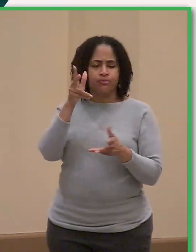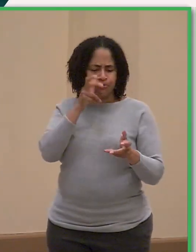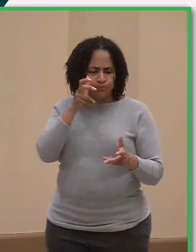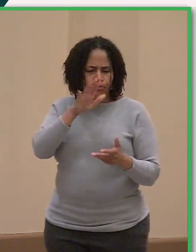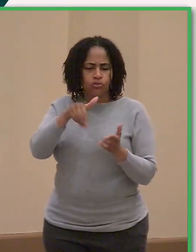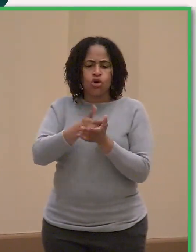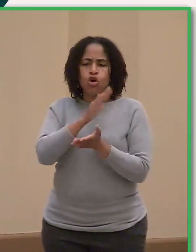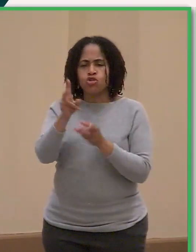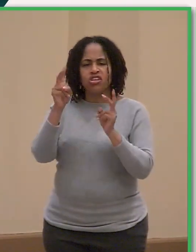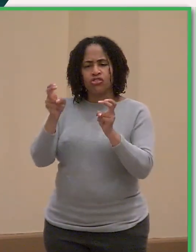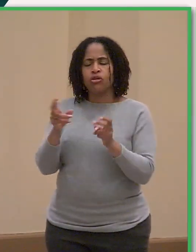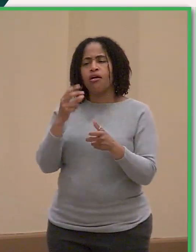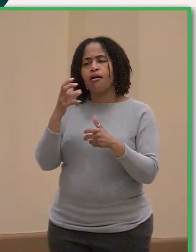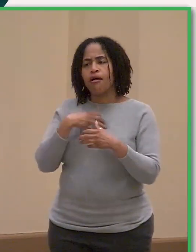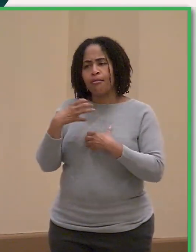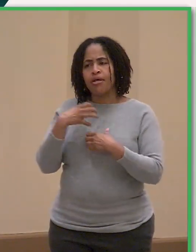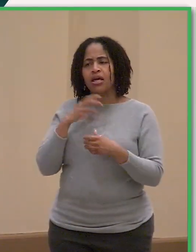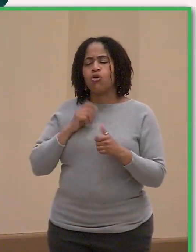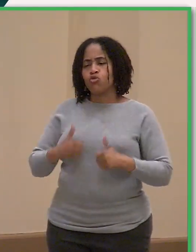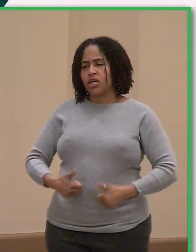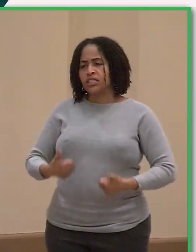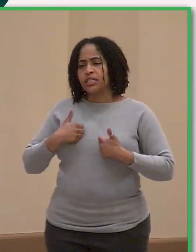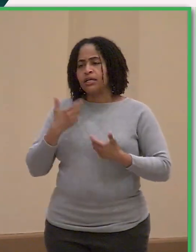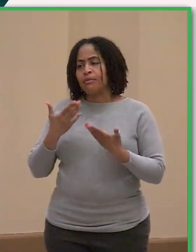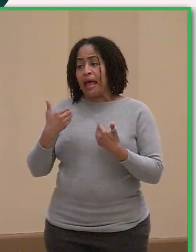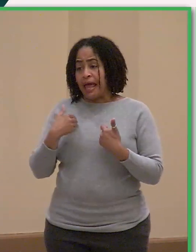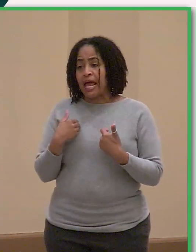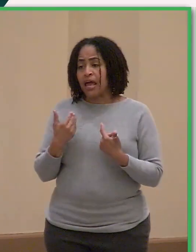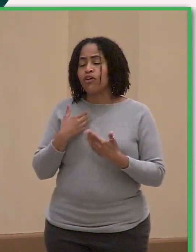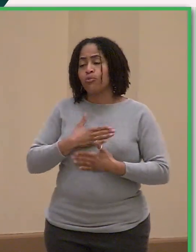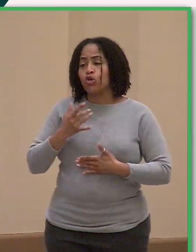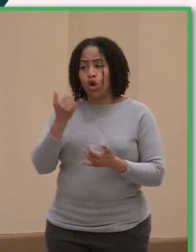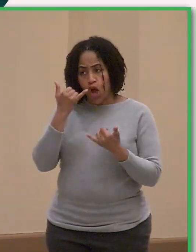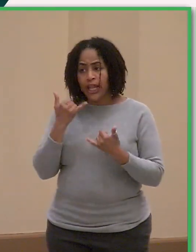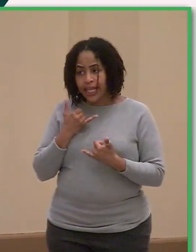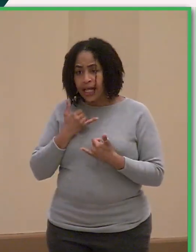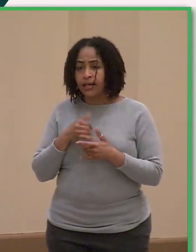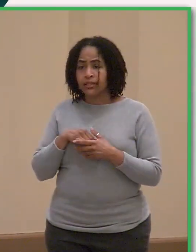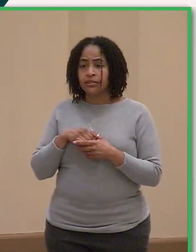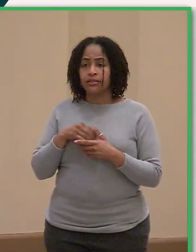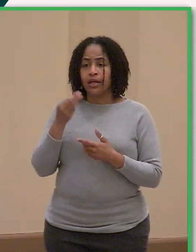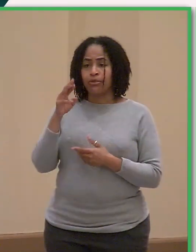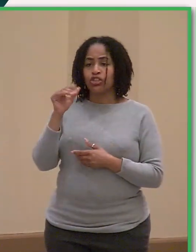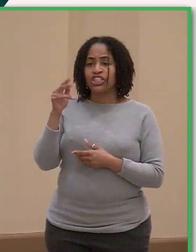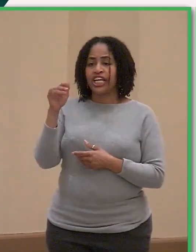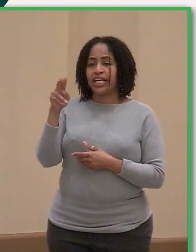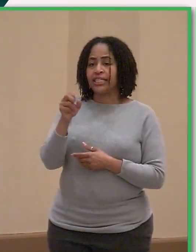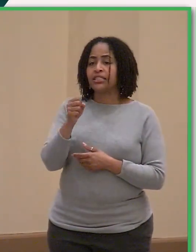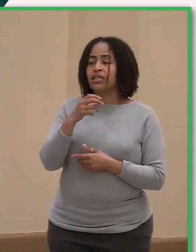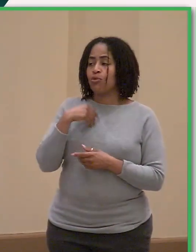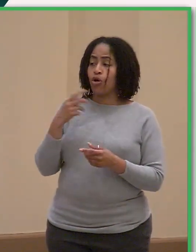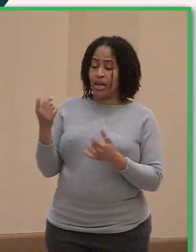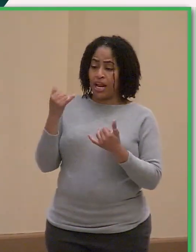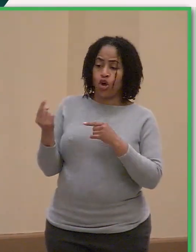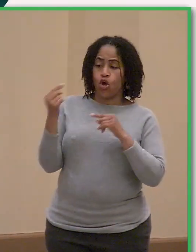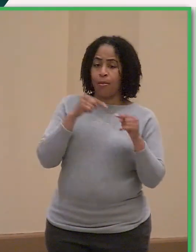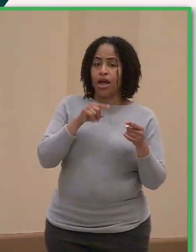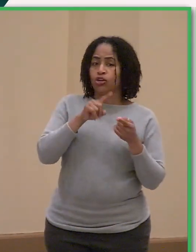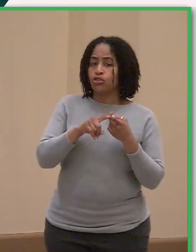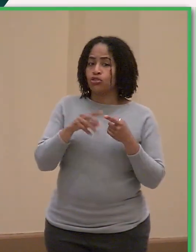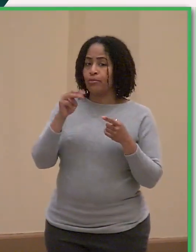issues and complaints that residents may have. But we appreciate you calling in, Mr. Jenkins, and we're going to go back now